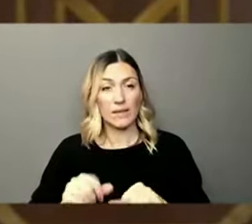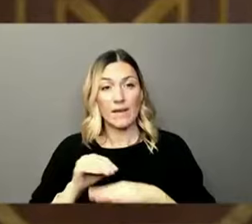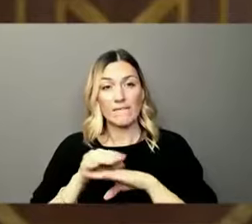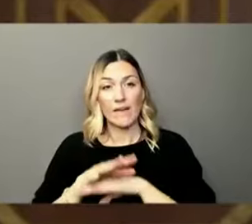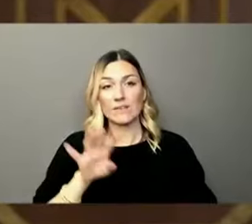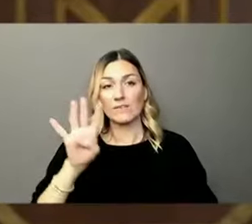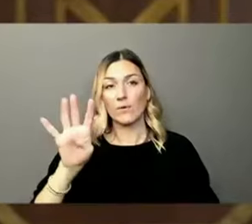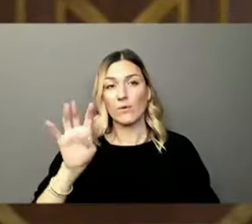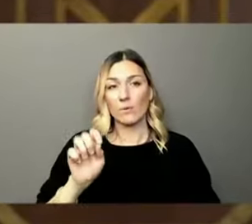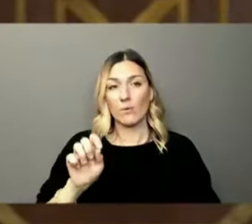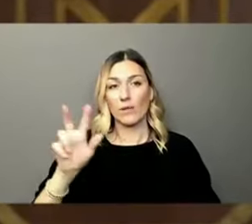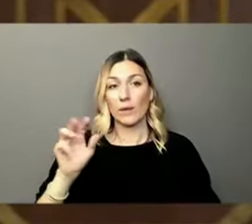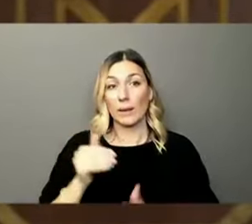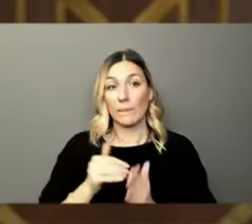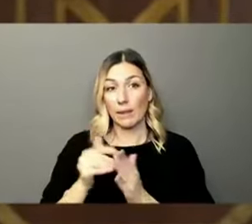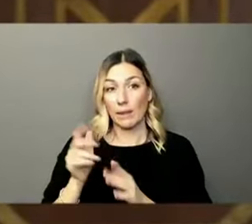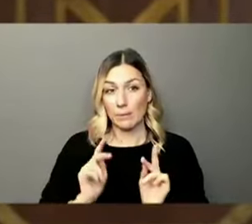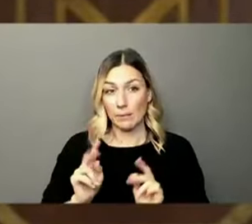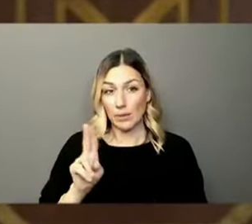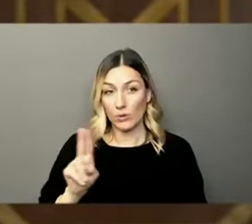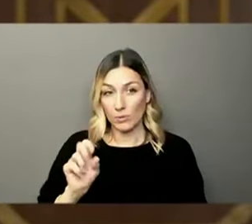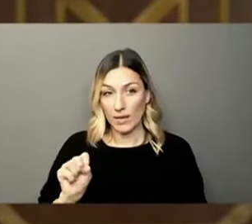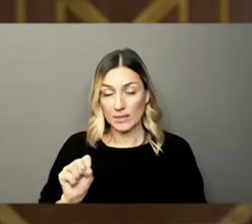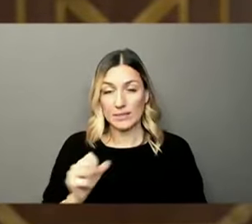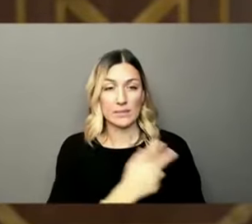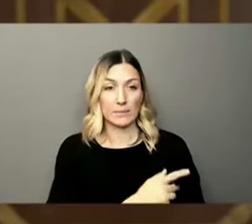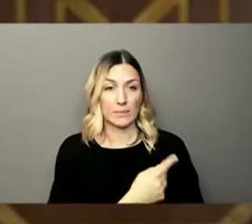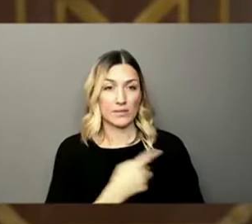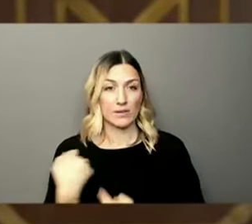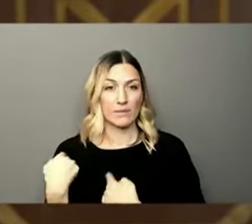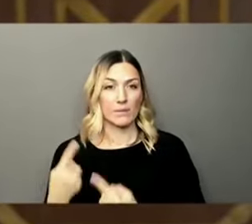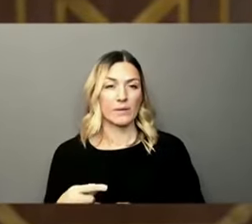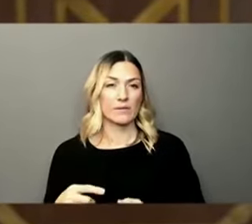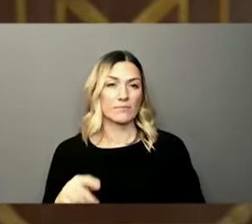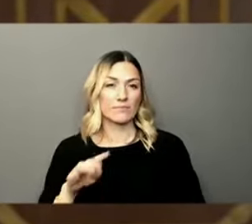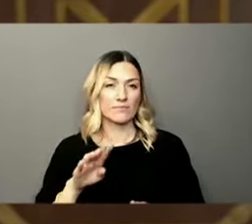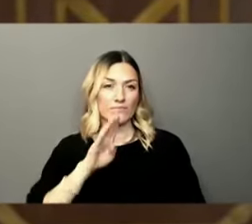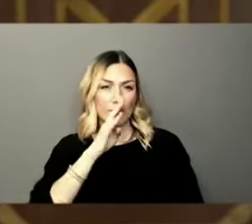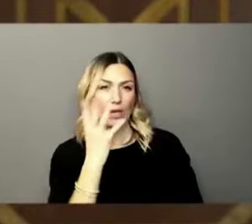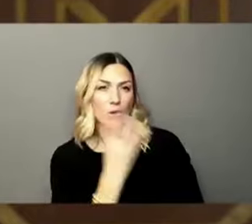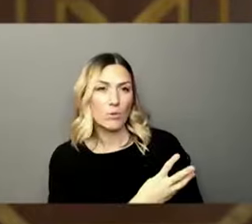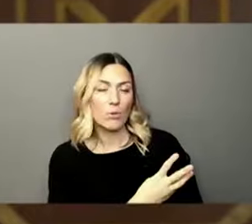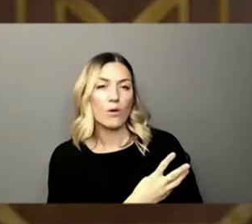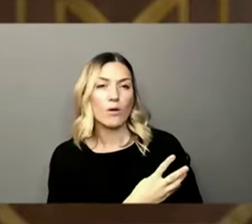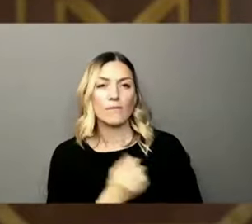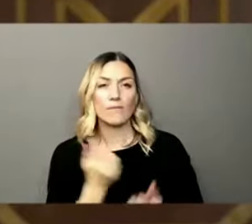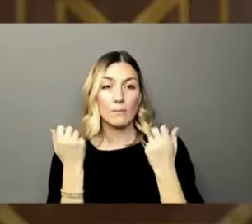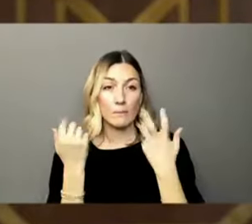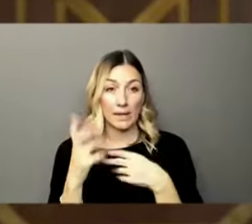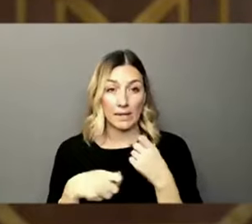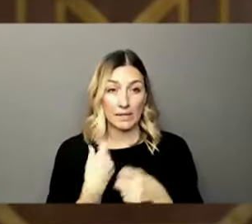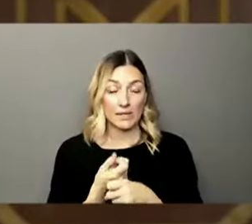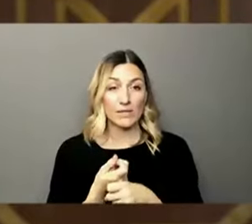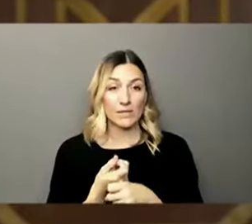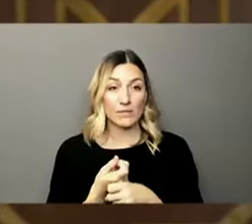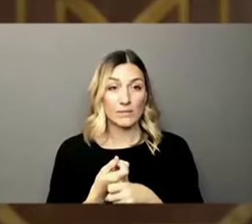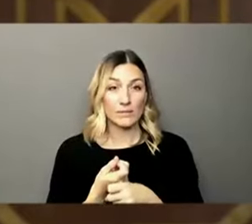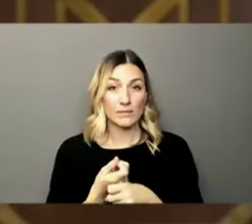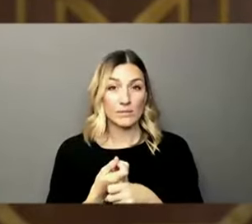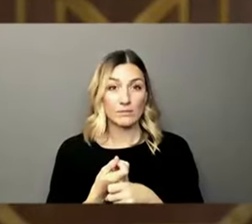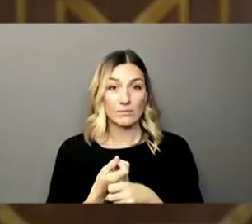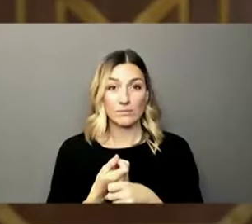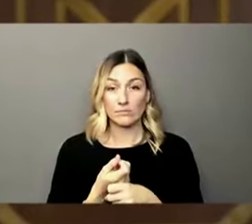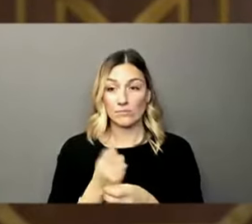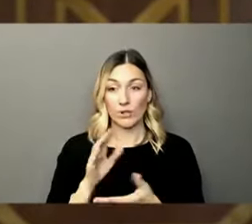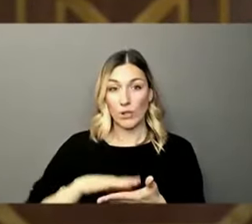in the U.S. These patients have been marginalized and ignored for decades. So what do we learn from all of